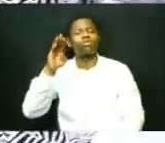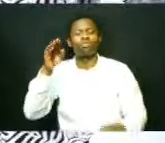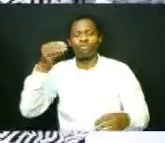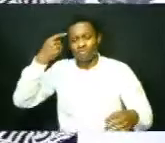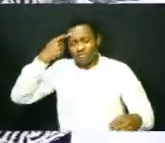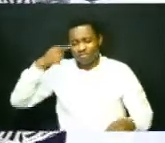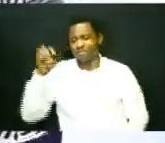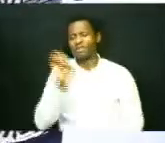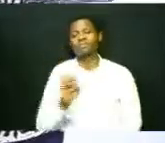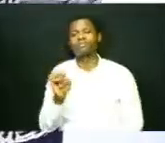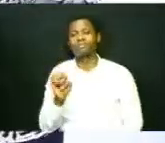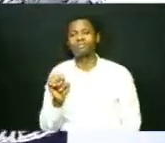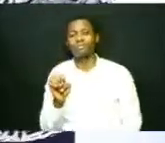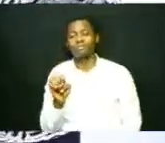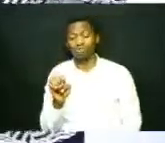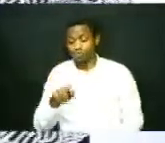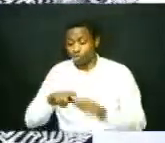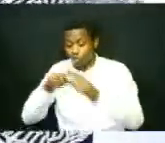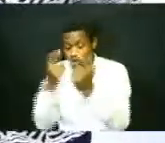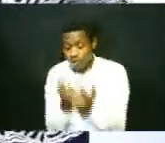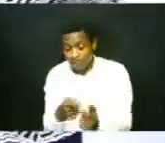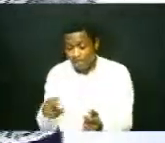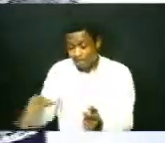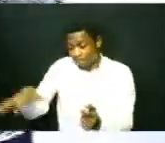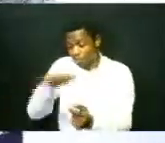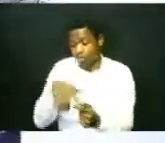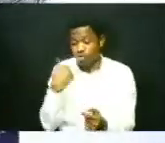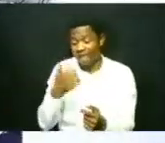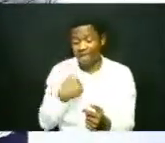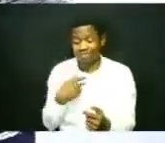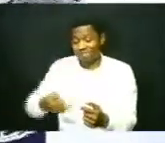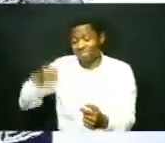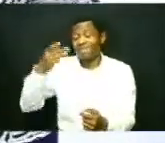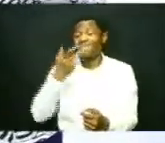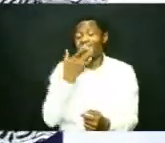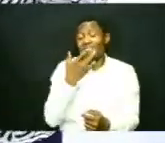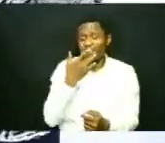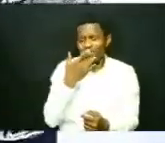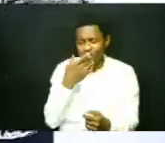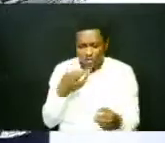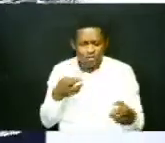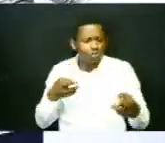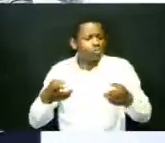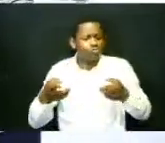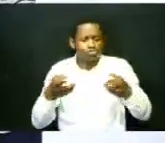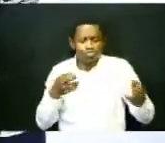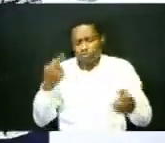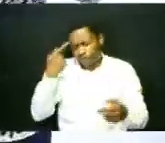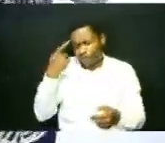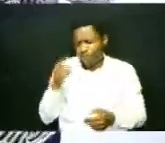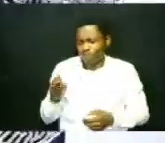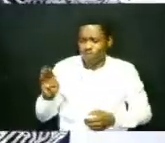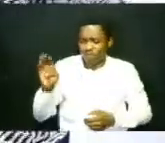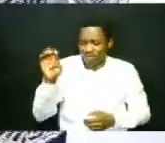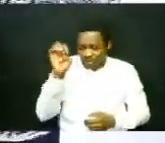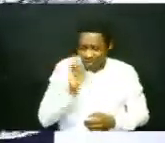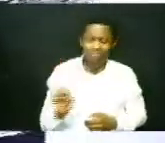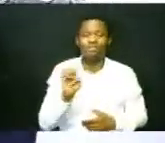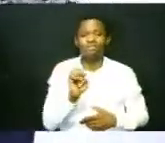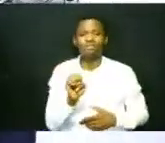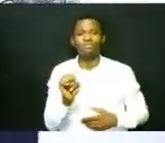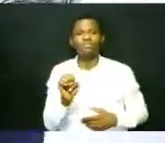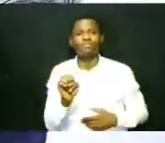are highly favored, they reign in perpetuity. Amen.